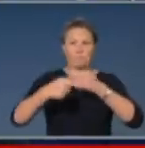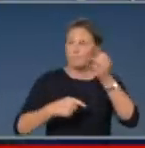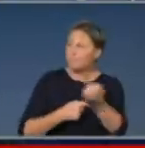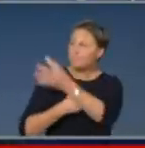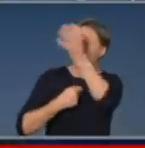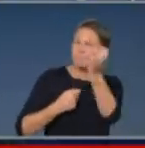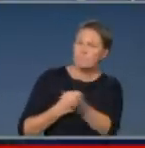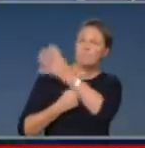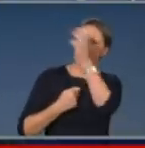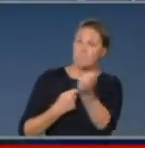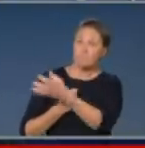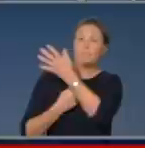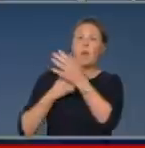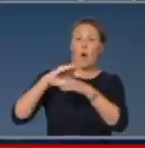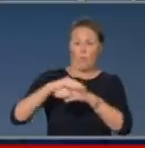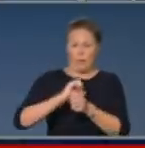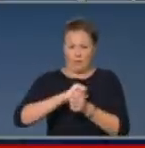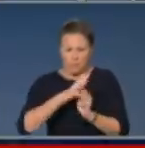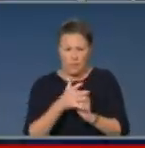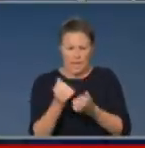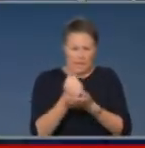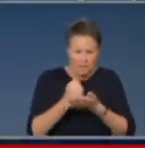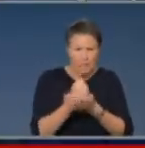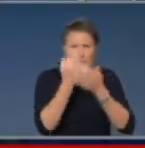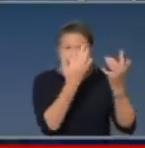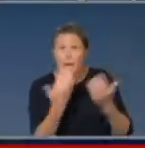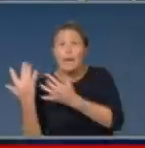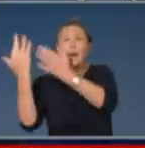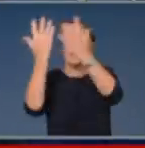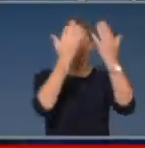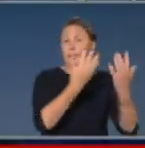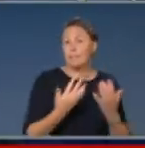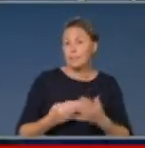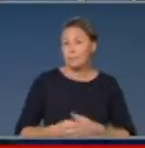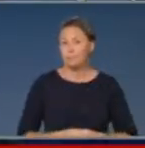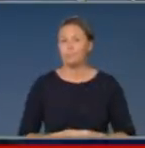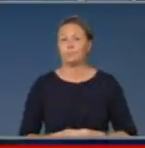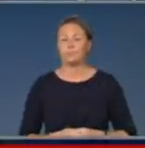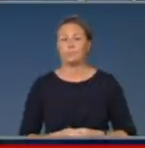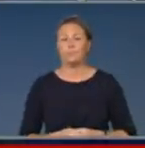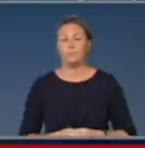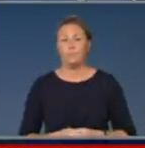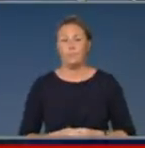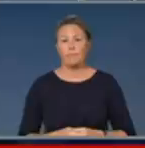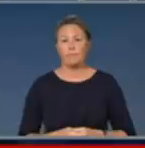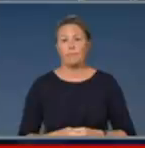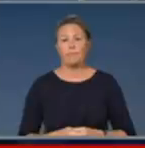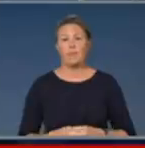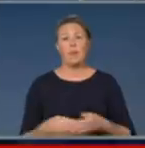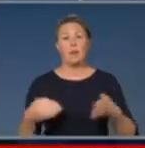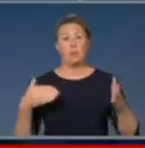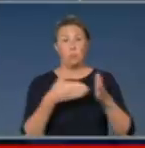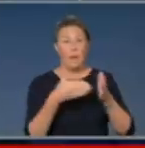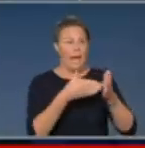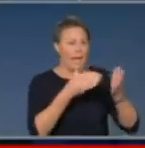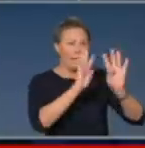of transmission of the coronavirus here in Australia based on the Australian data. Importantly, at National Cabinet today, we're able to